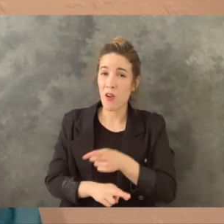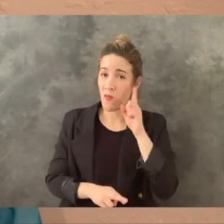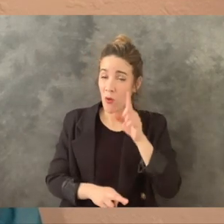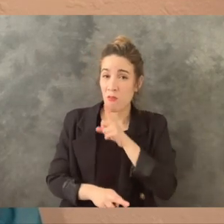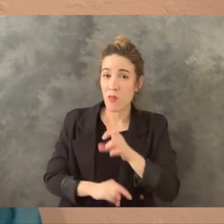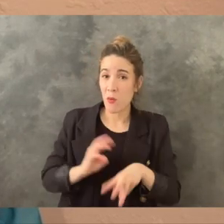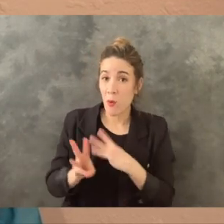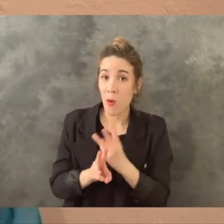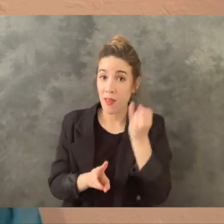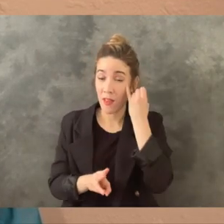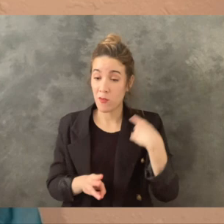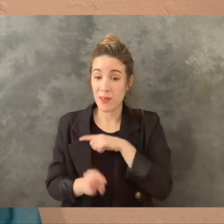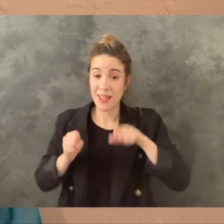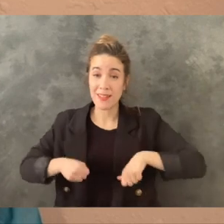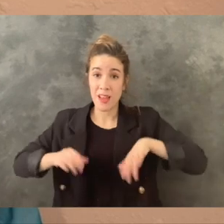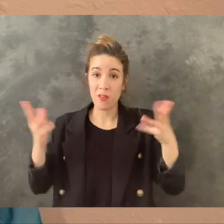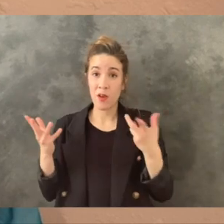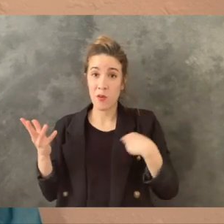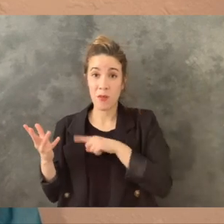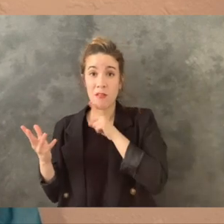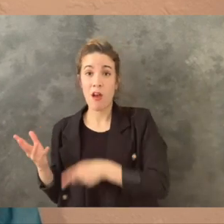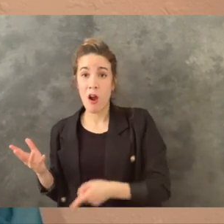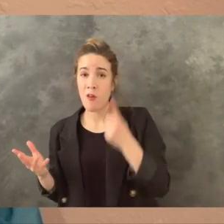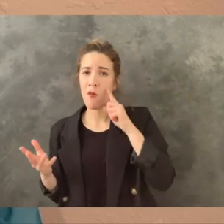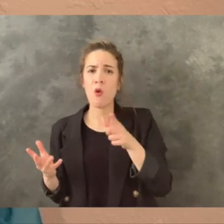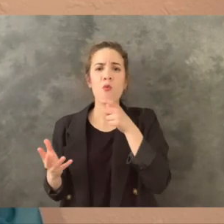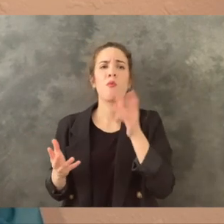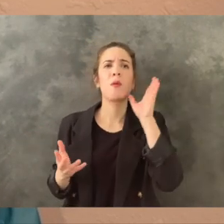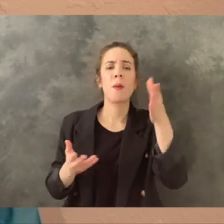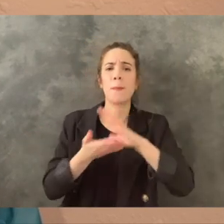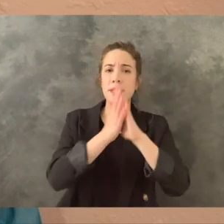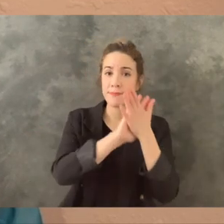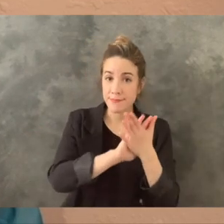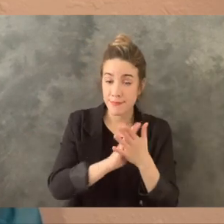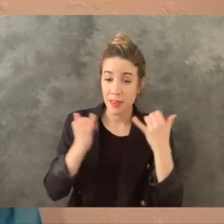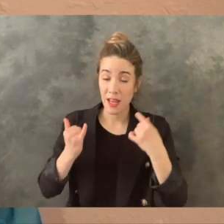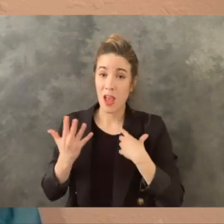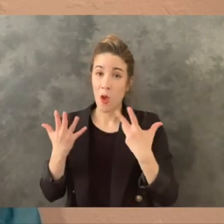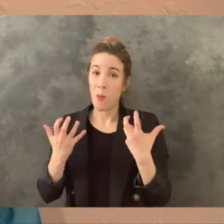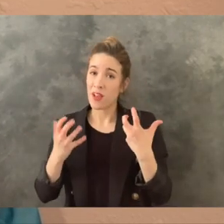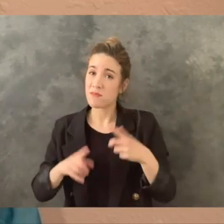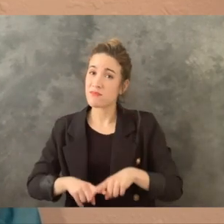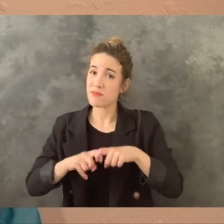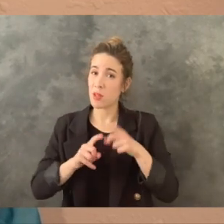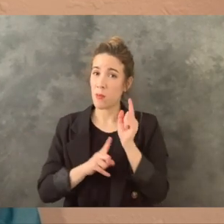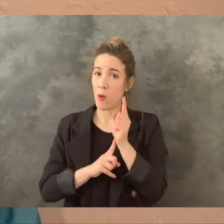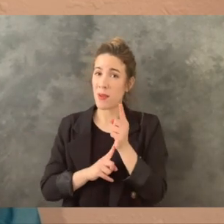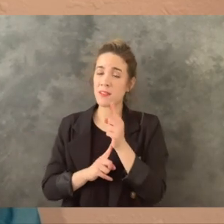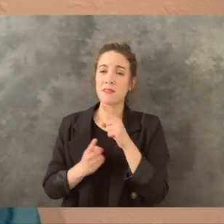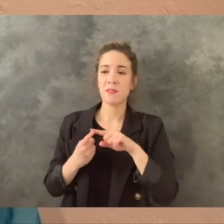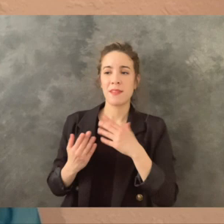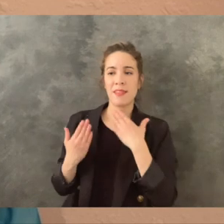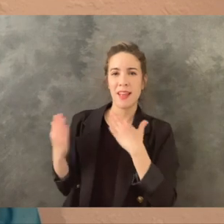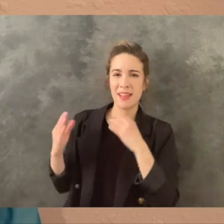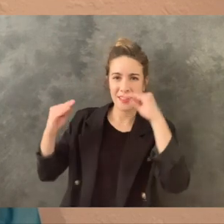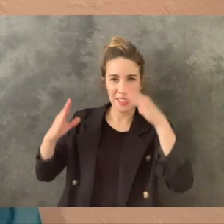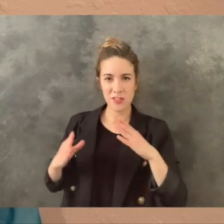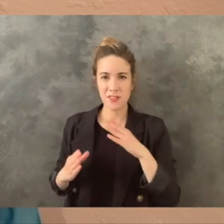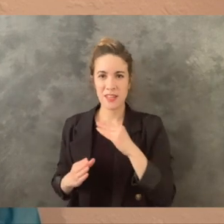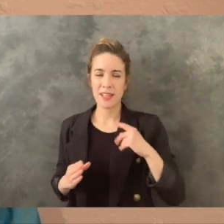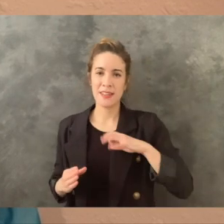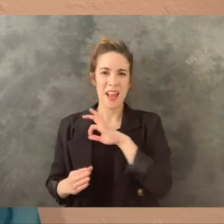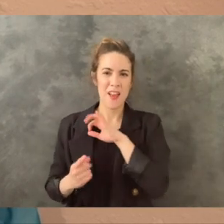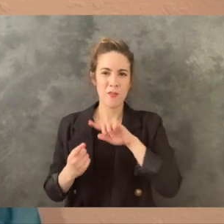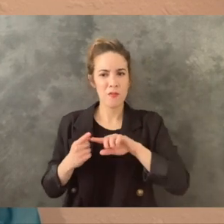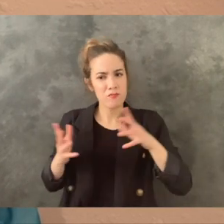world and if we are able to sacrifice what we are for who we will become. I would like to take a moment to thank the teachers and staff who